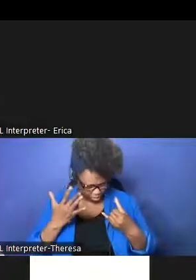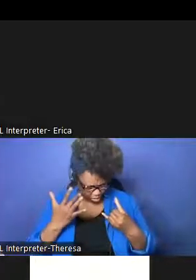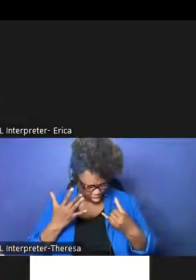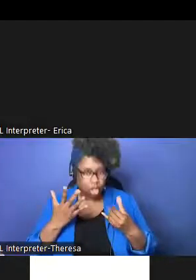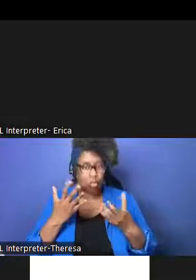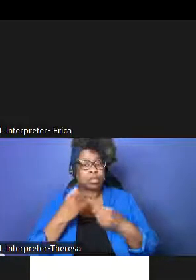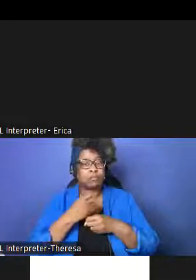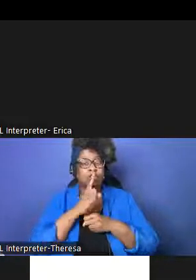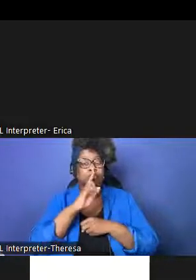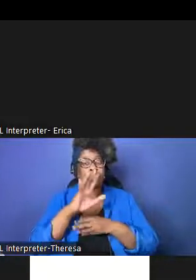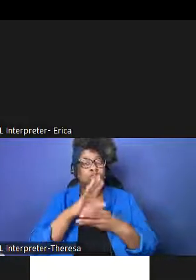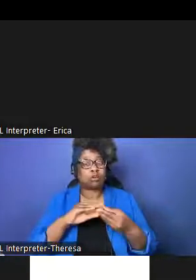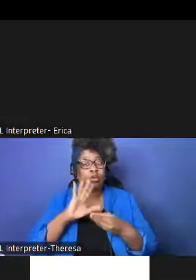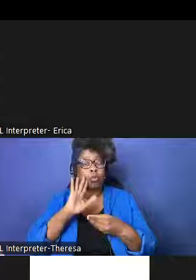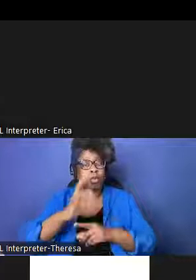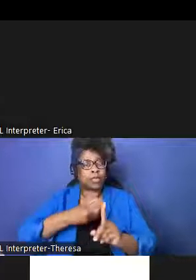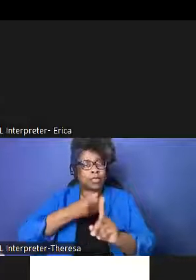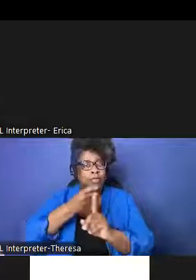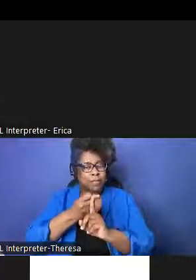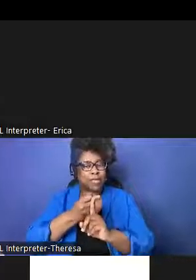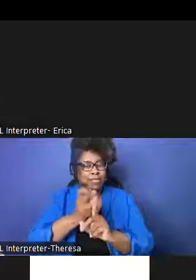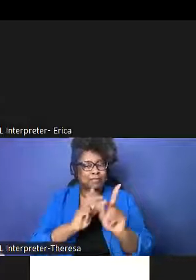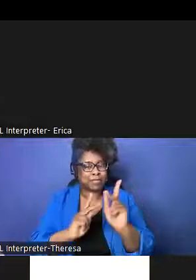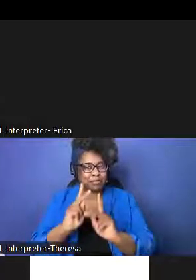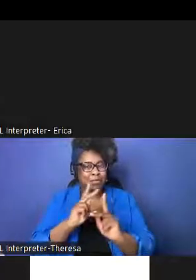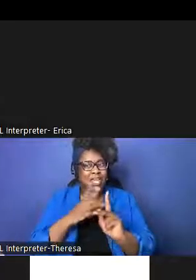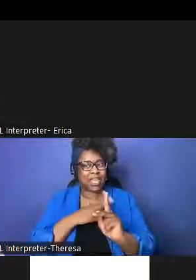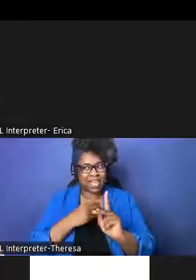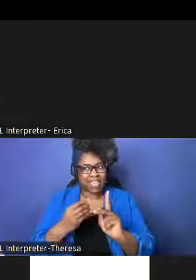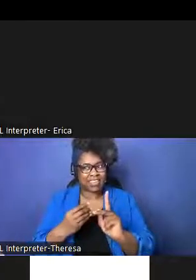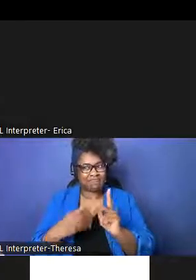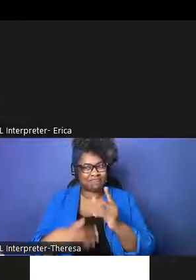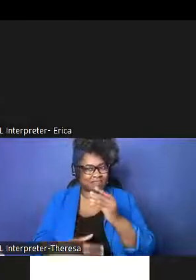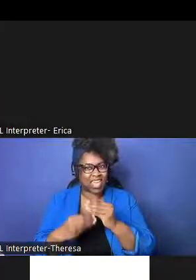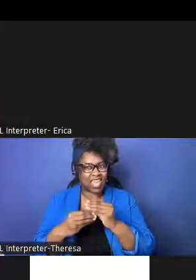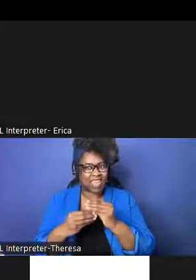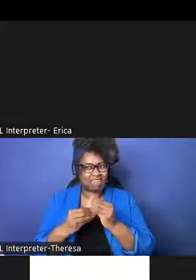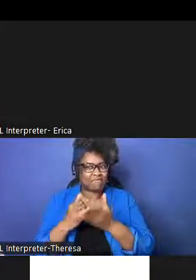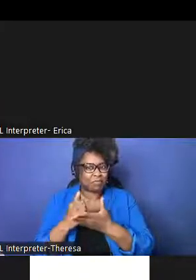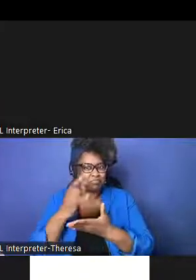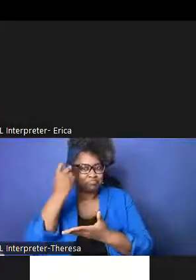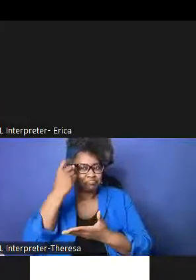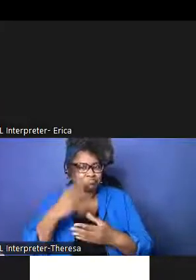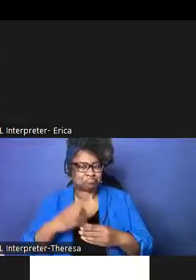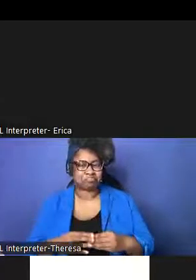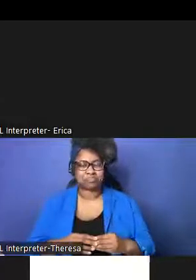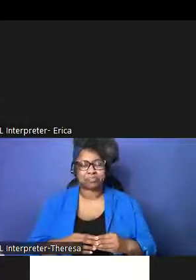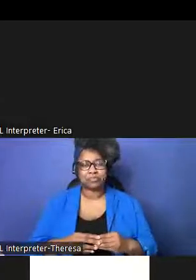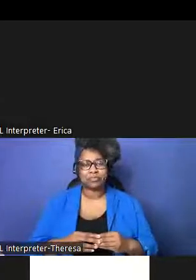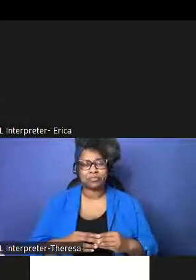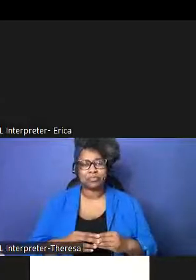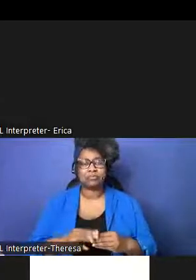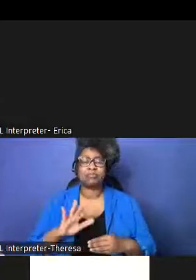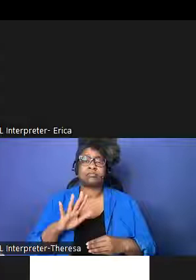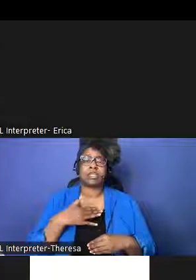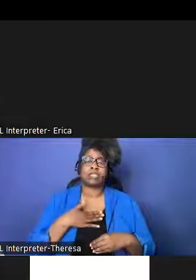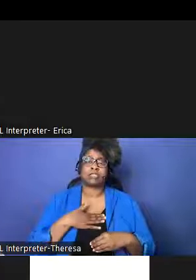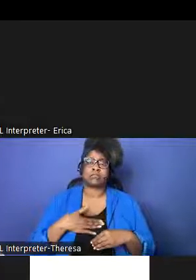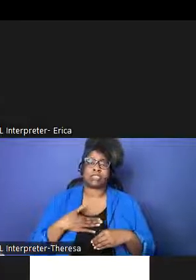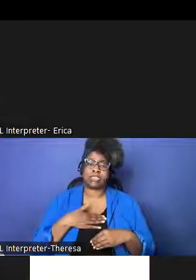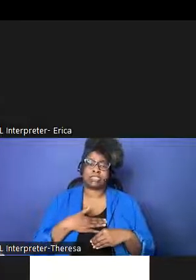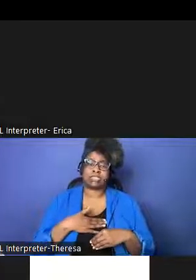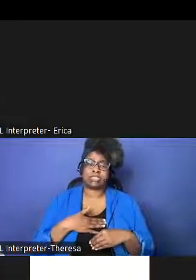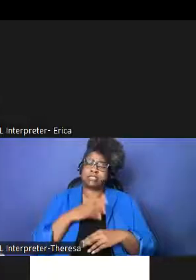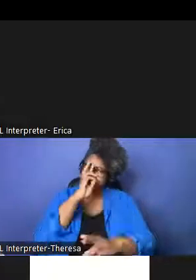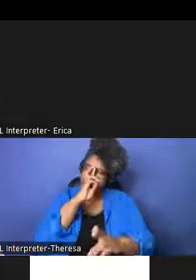as impactful and insightful as necessary. And then please, let's practice